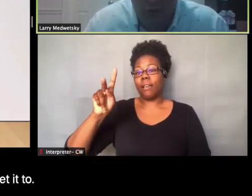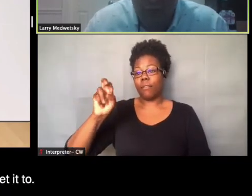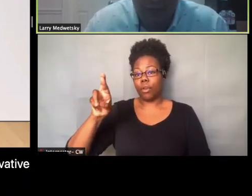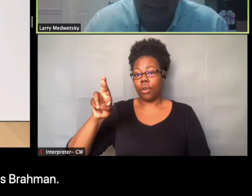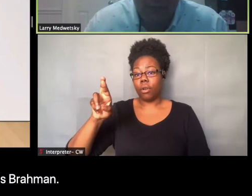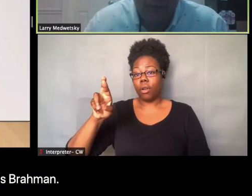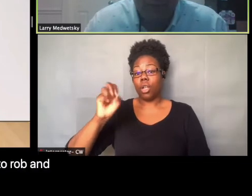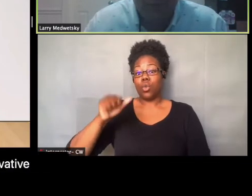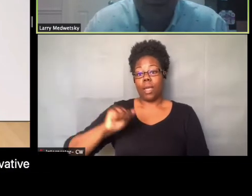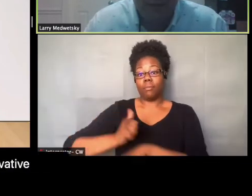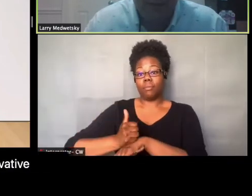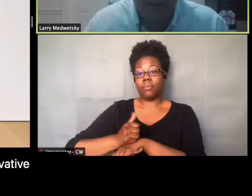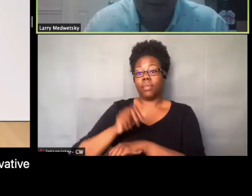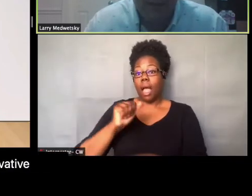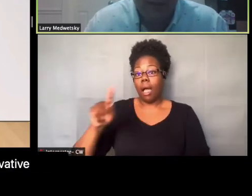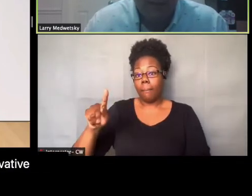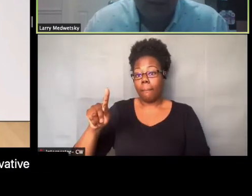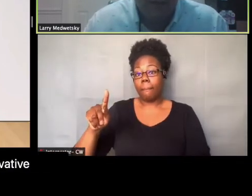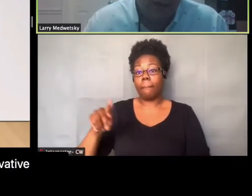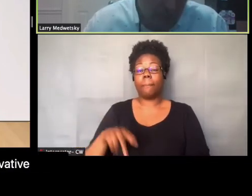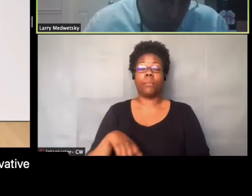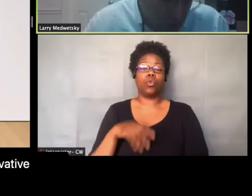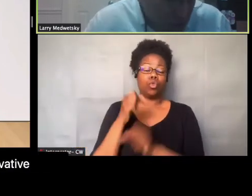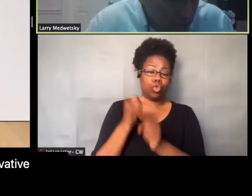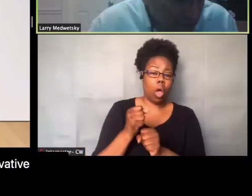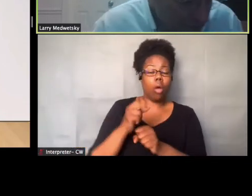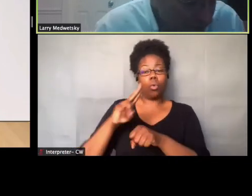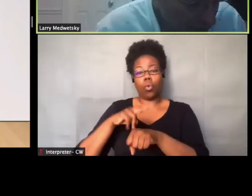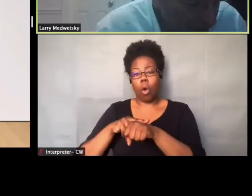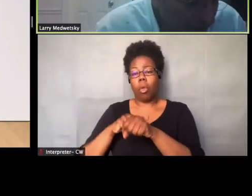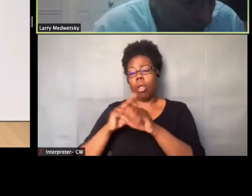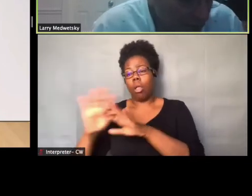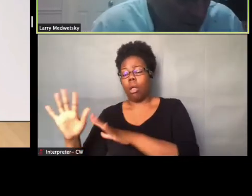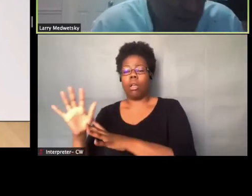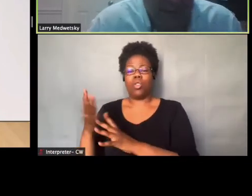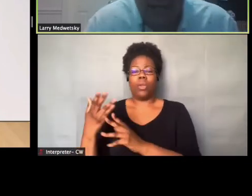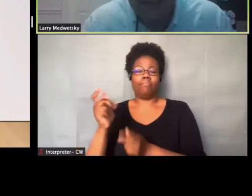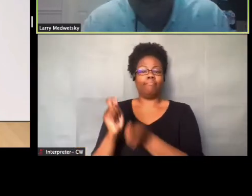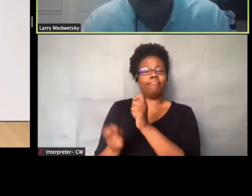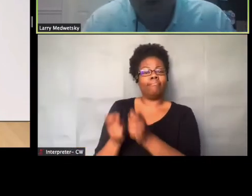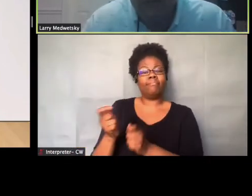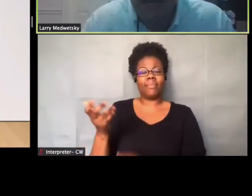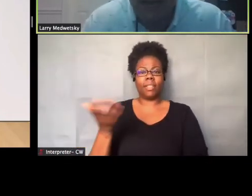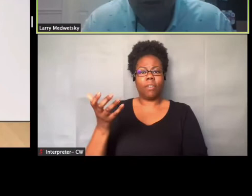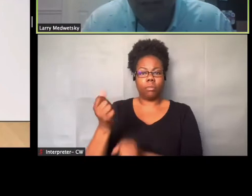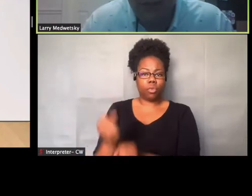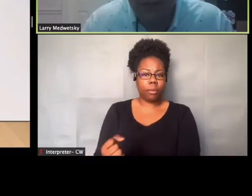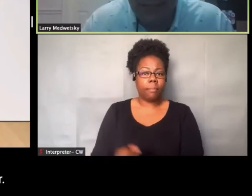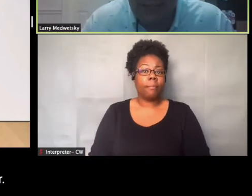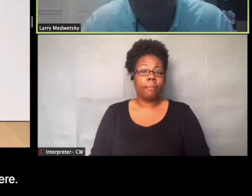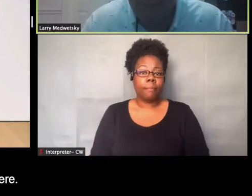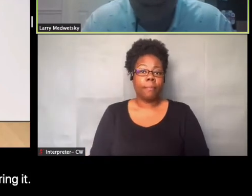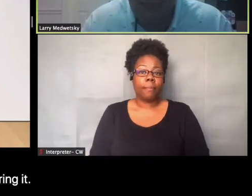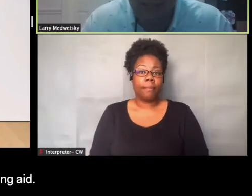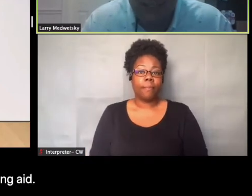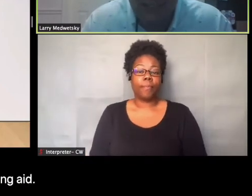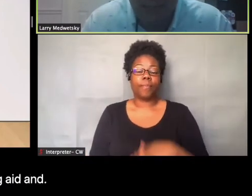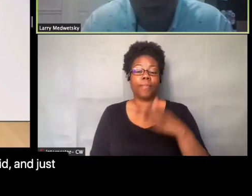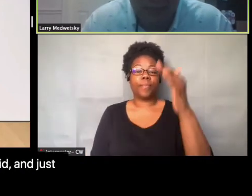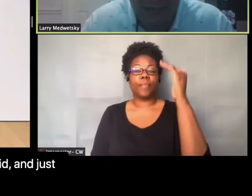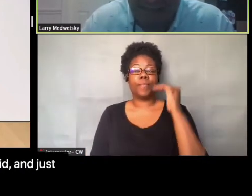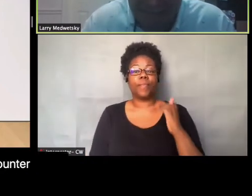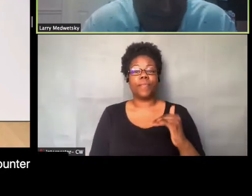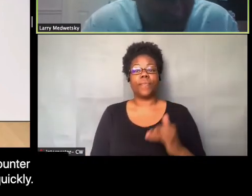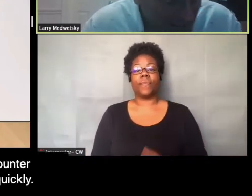strong and normal, etc. Oh shoot, I forgot. The last thing, over-the-counter hearing aids. I'm just going to say